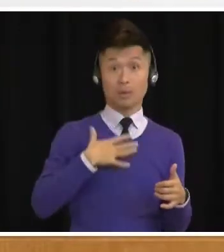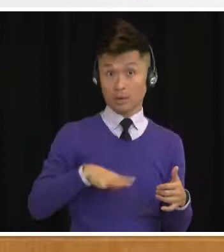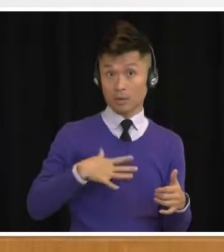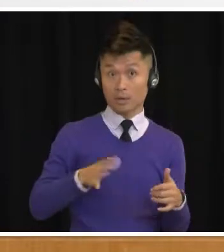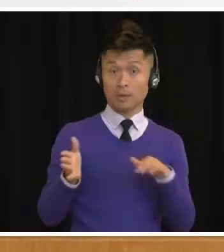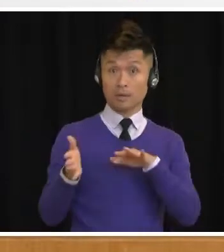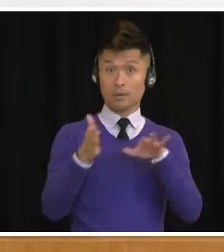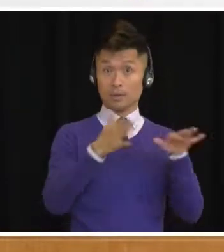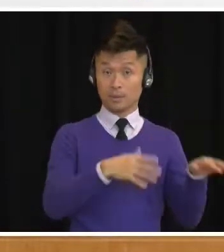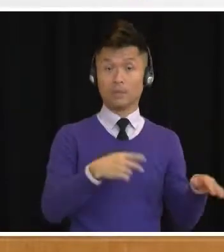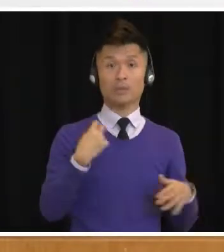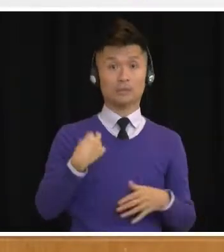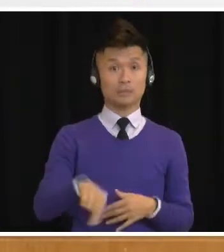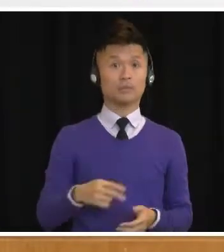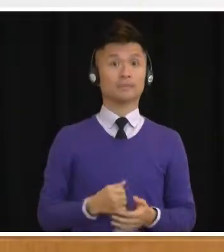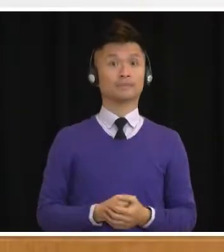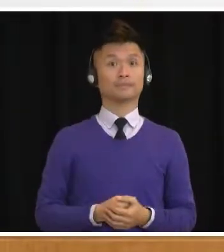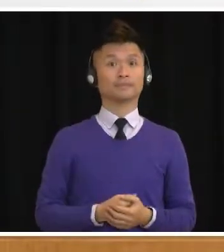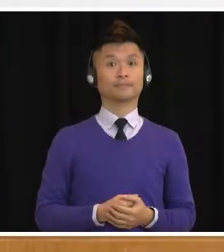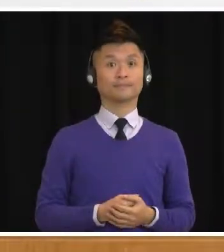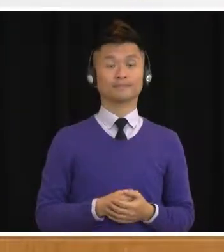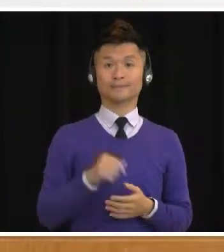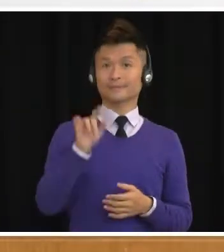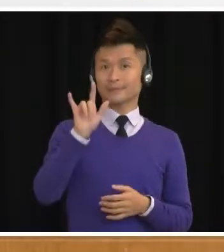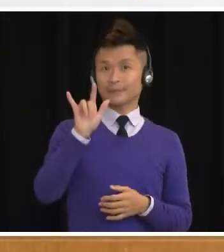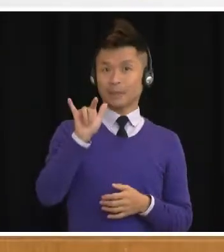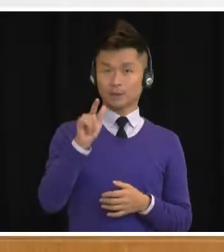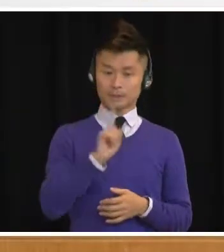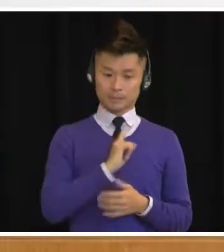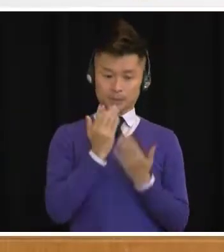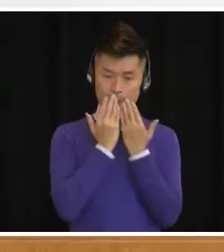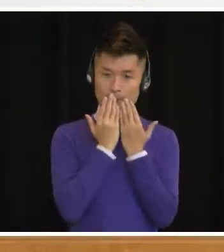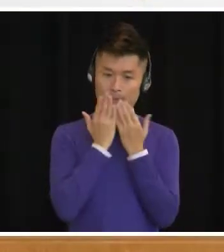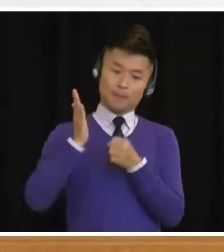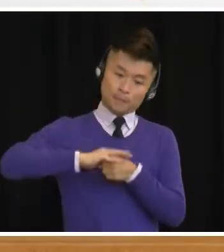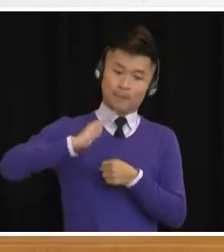CRC. In addition,